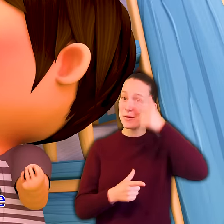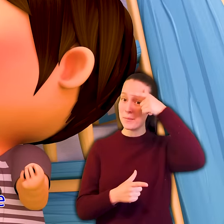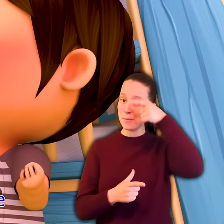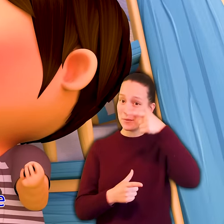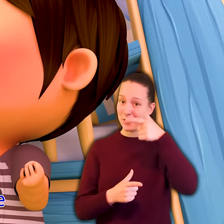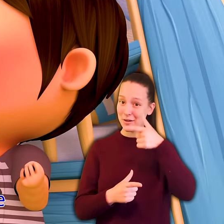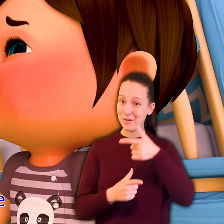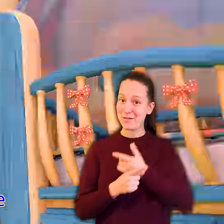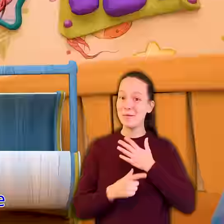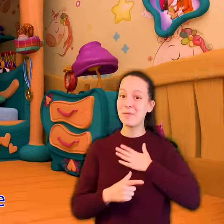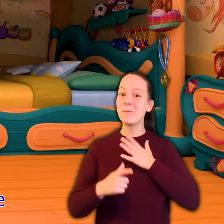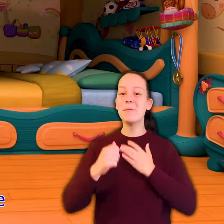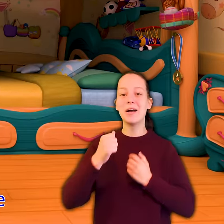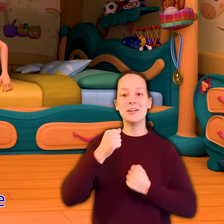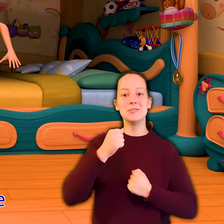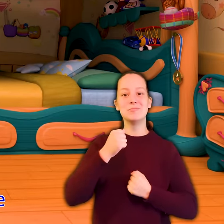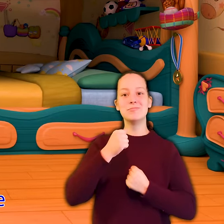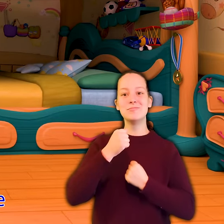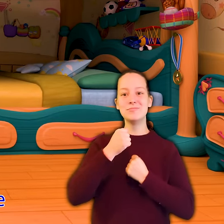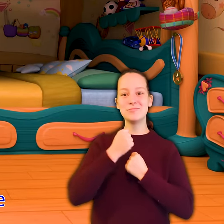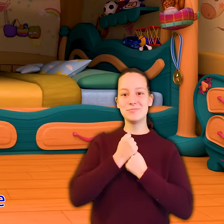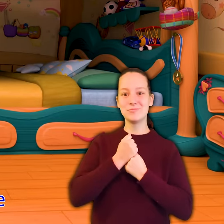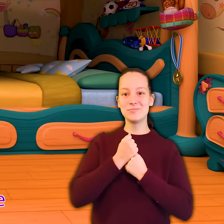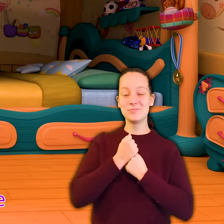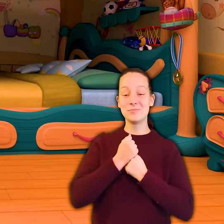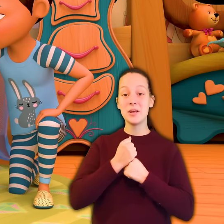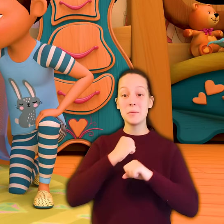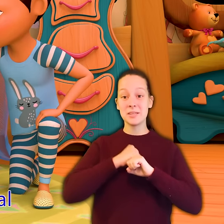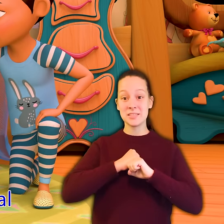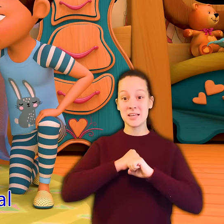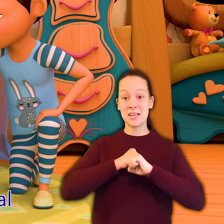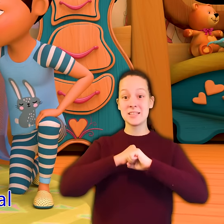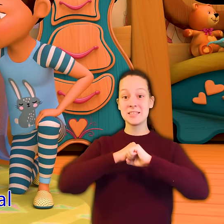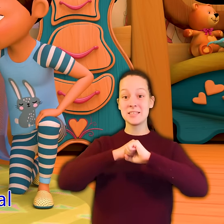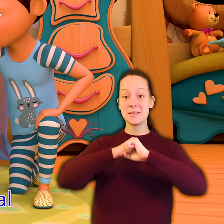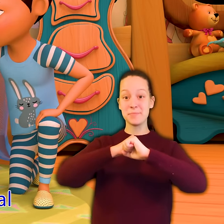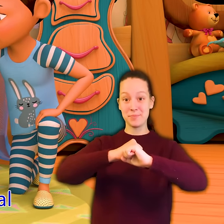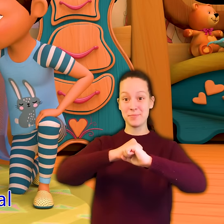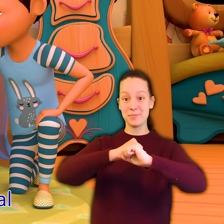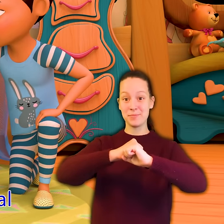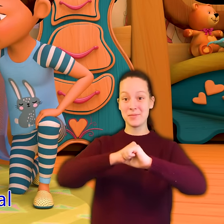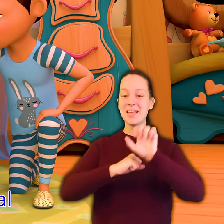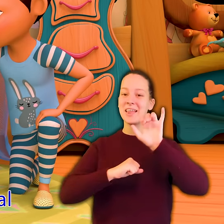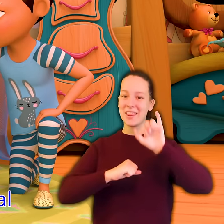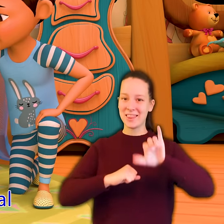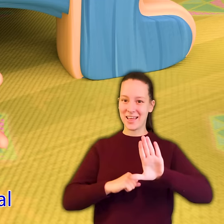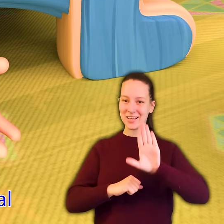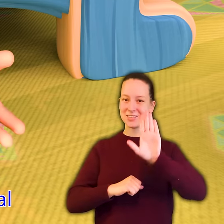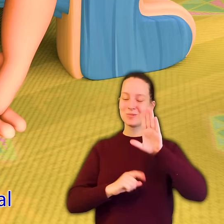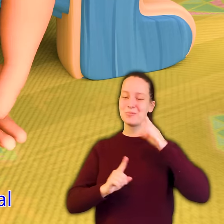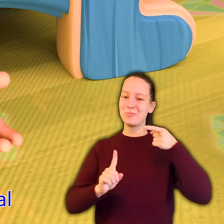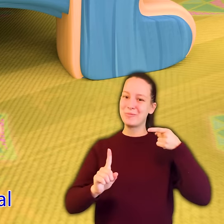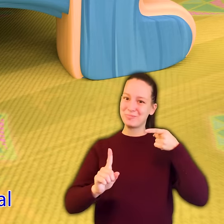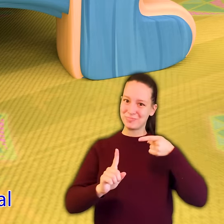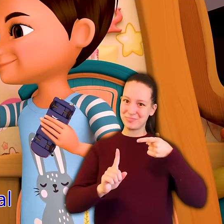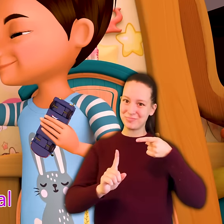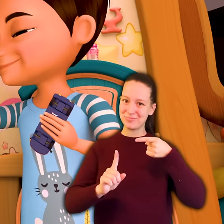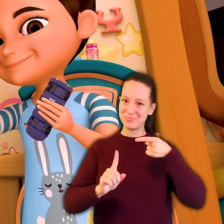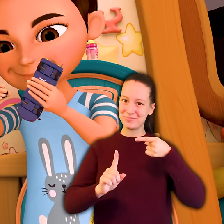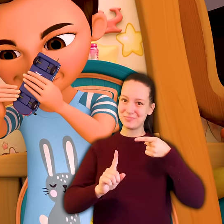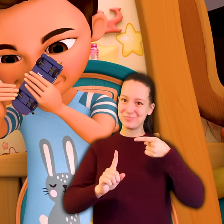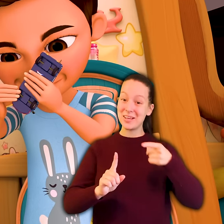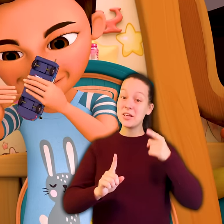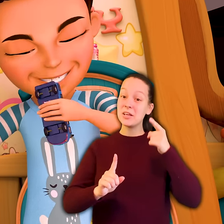brother my backbone protecting me is your only